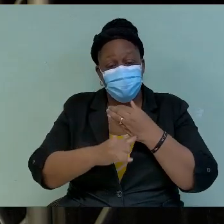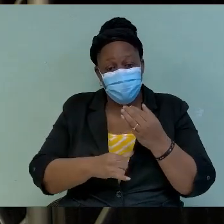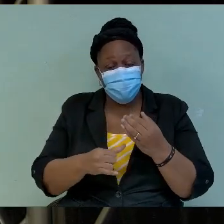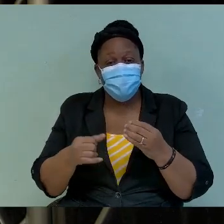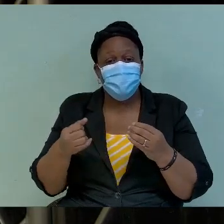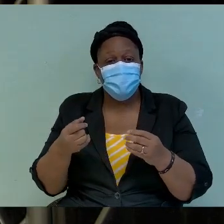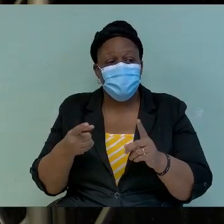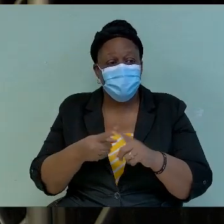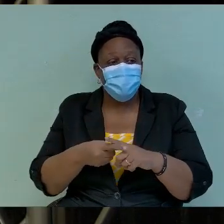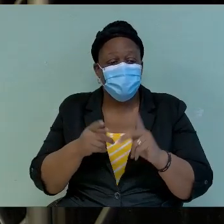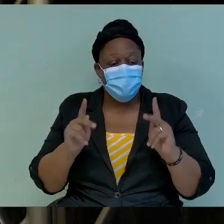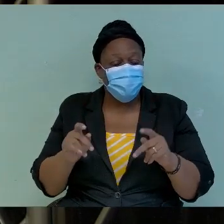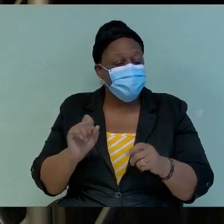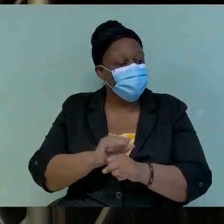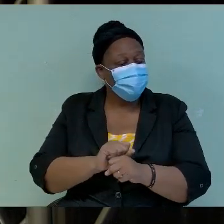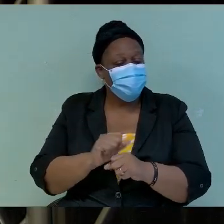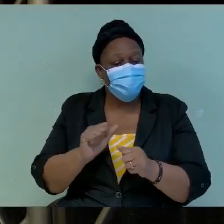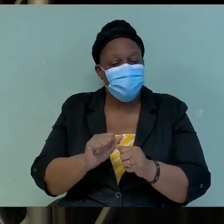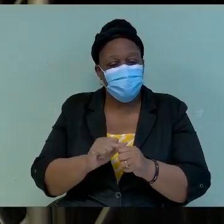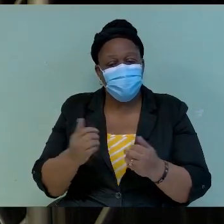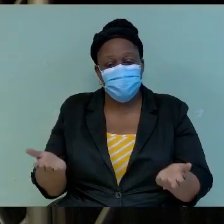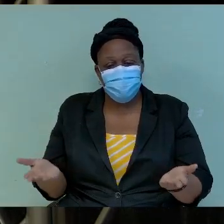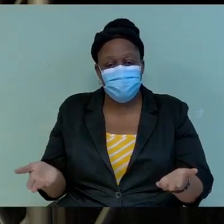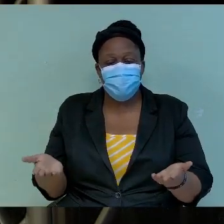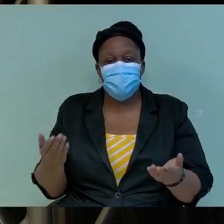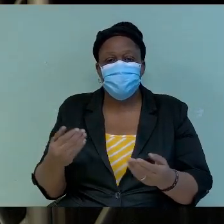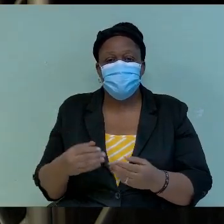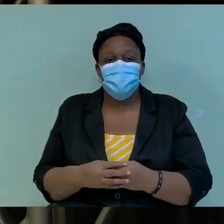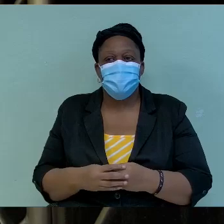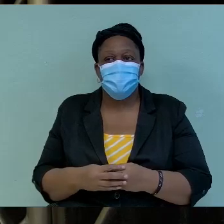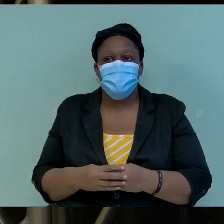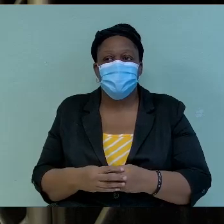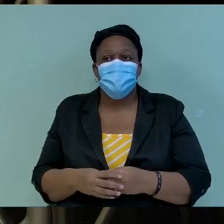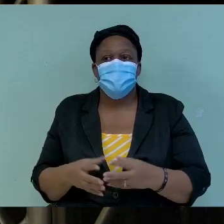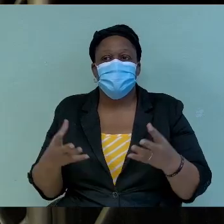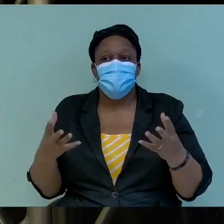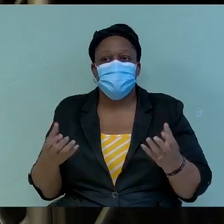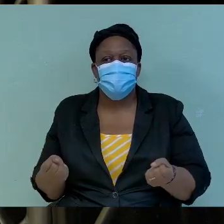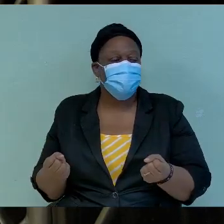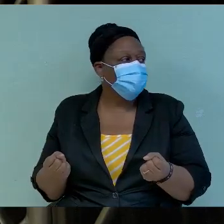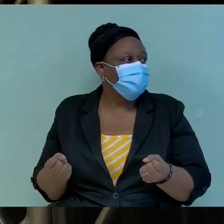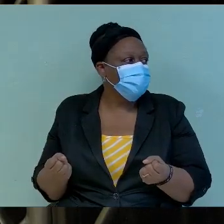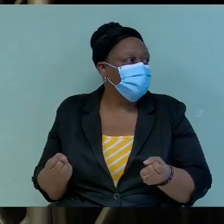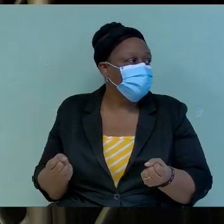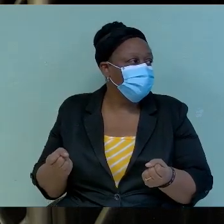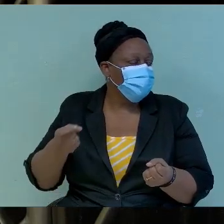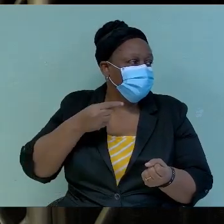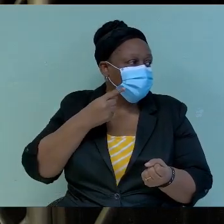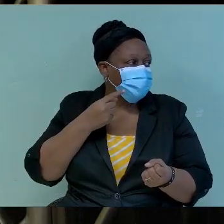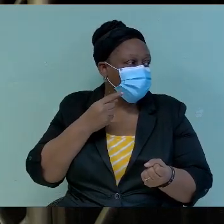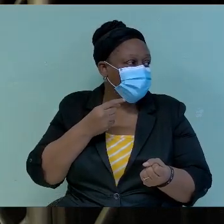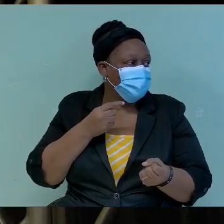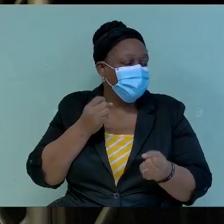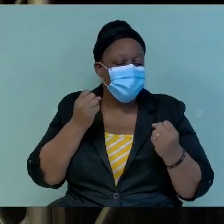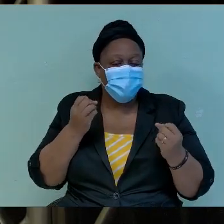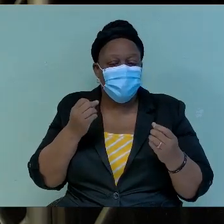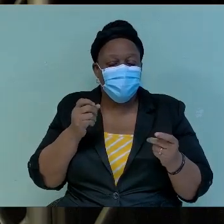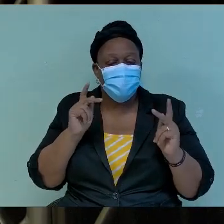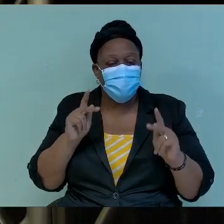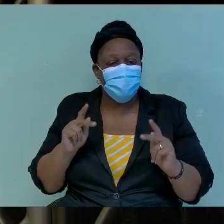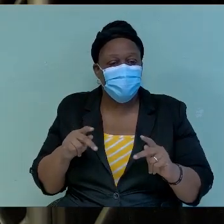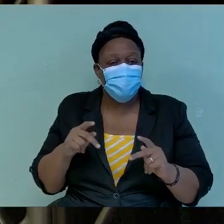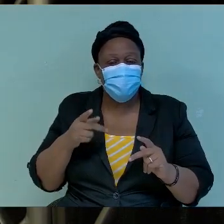nation. I also want to highlight all the highly patriotic and highly spirited citizens and